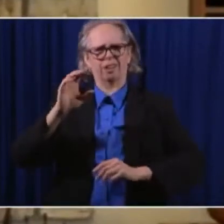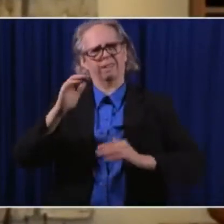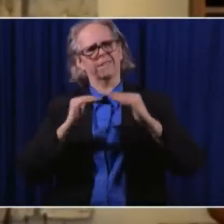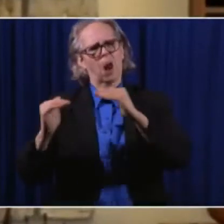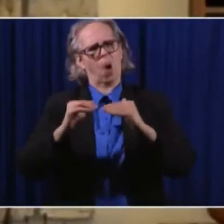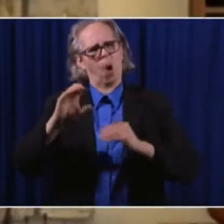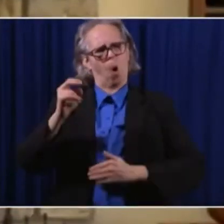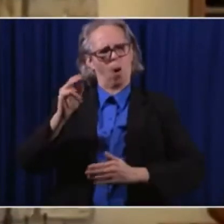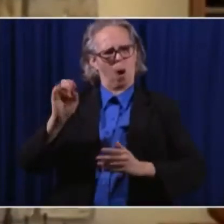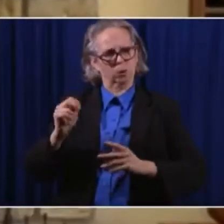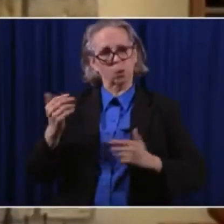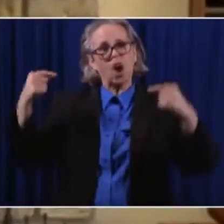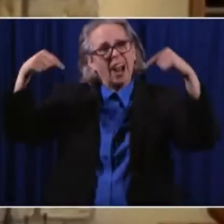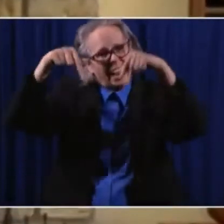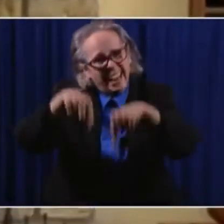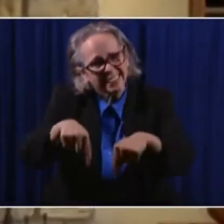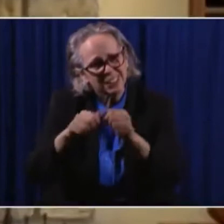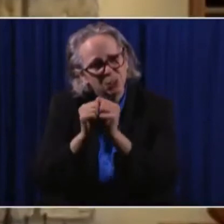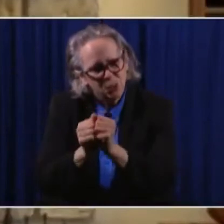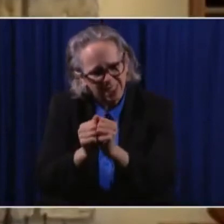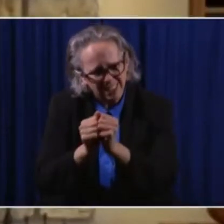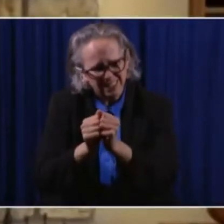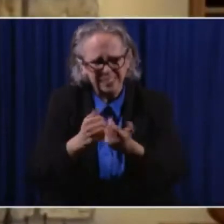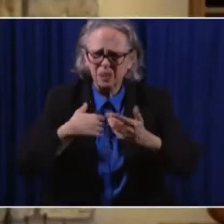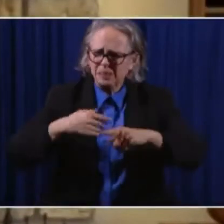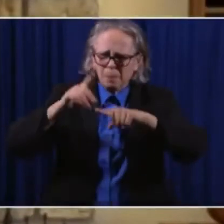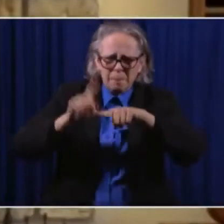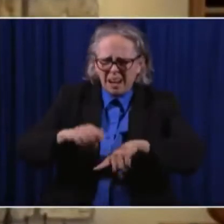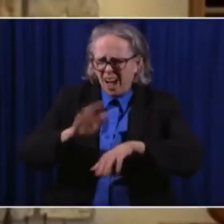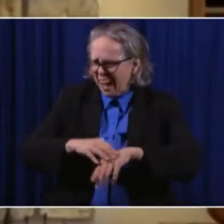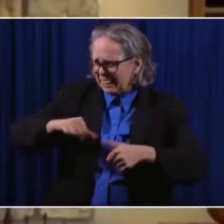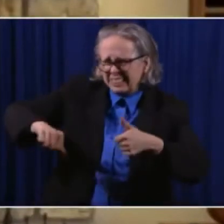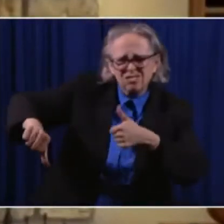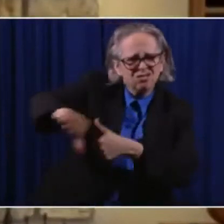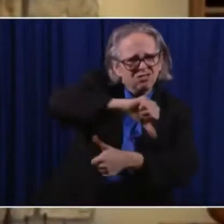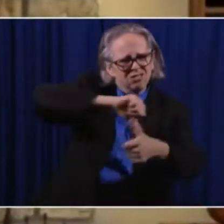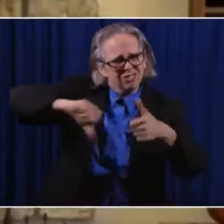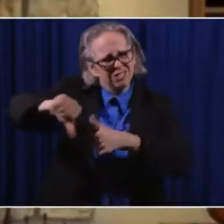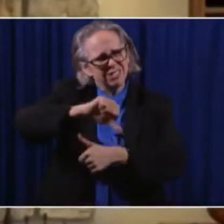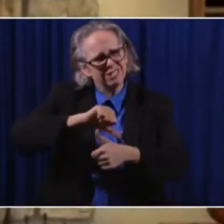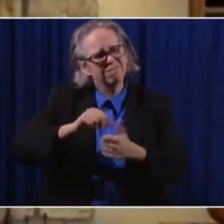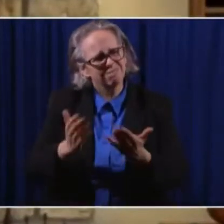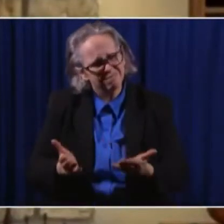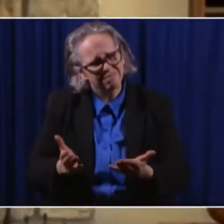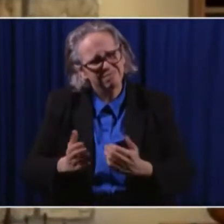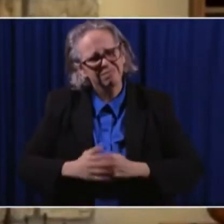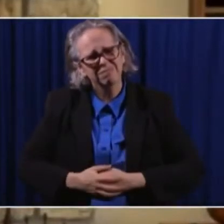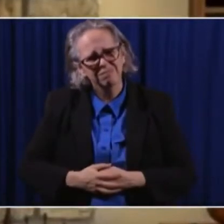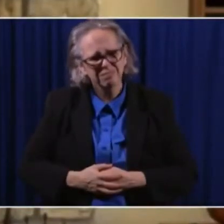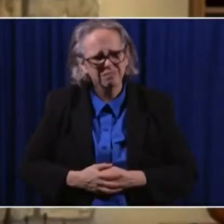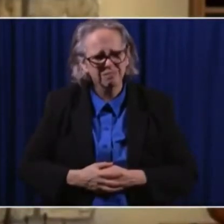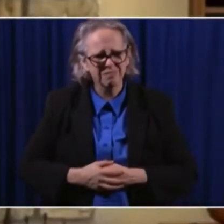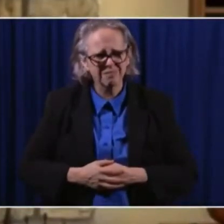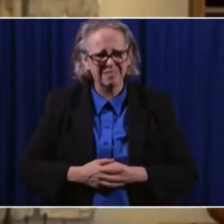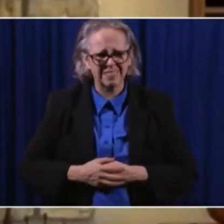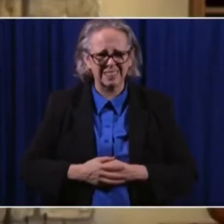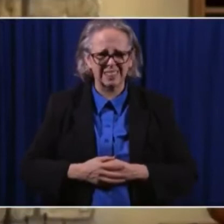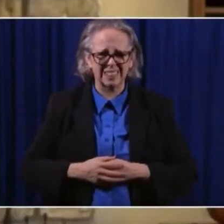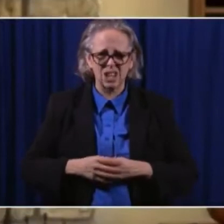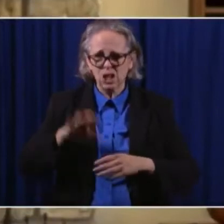difference. We don't have to cut these contacts down by as much as we did in the spring. But if we can cut it down,